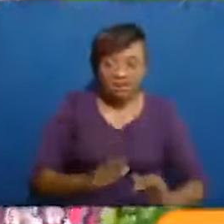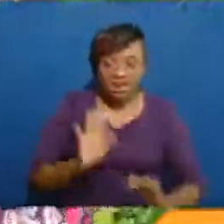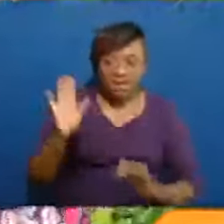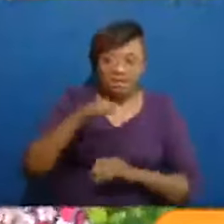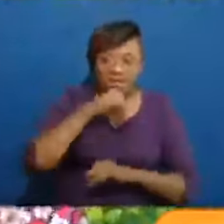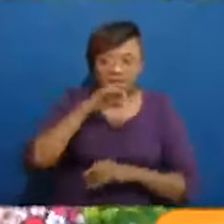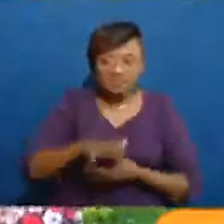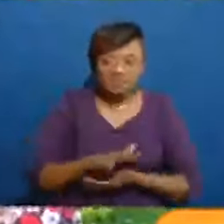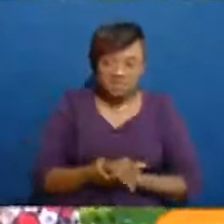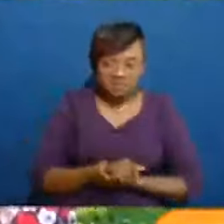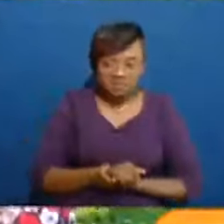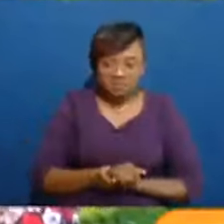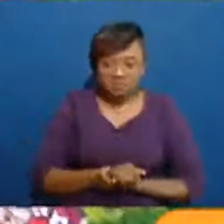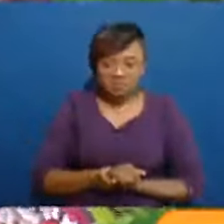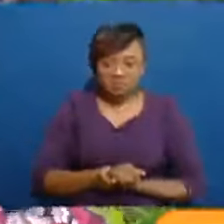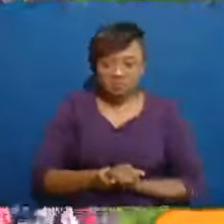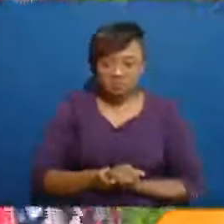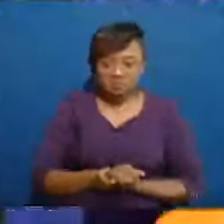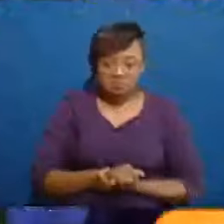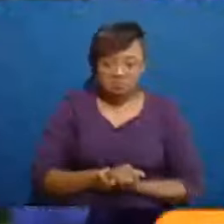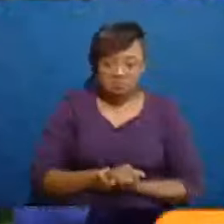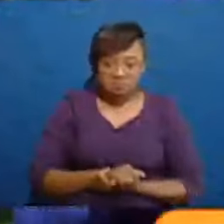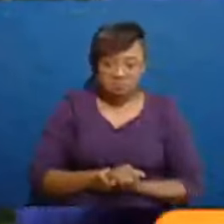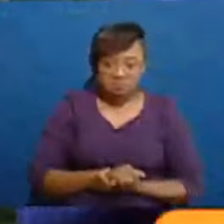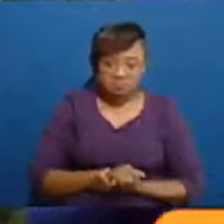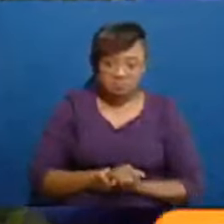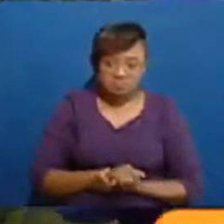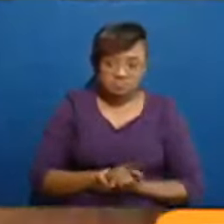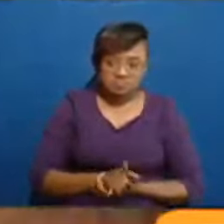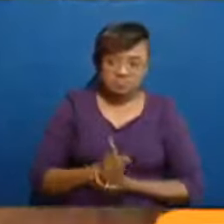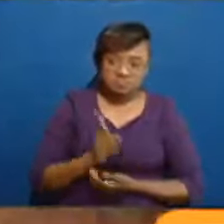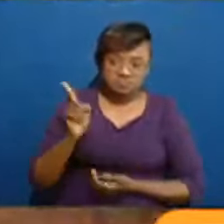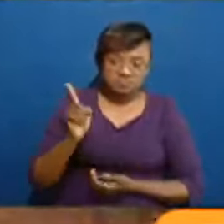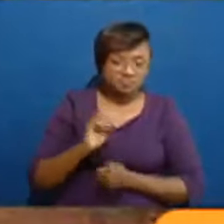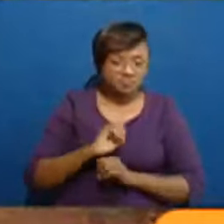weekend. The agony on the faces of villagers evident.